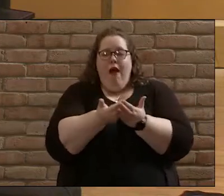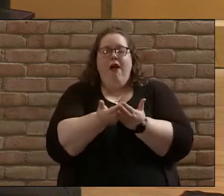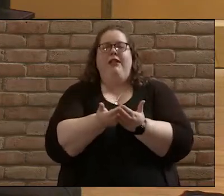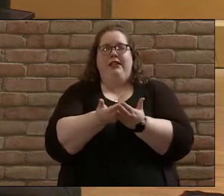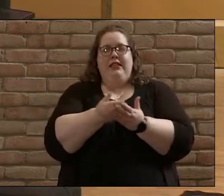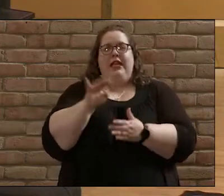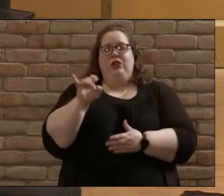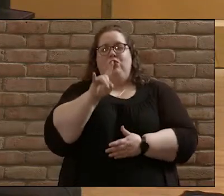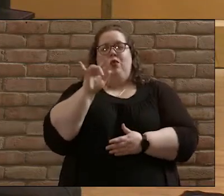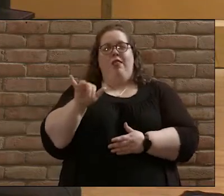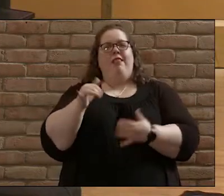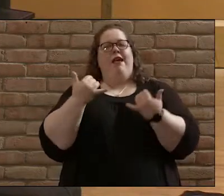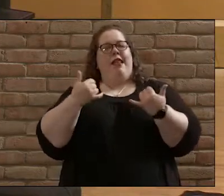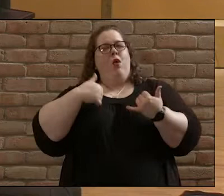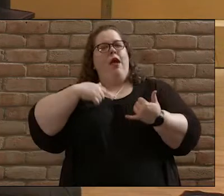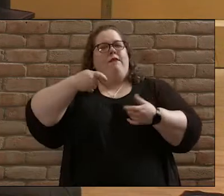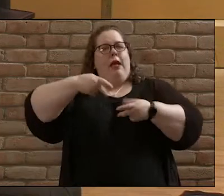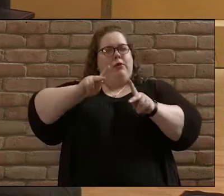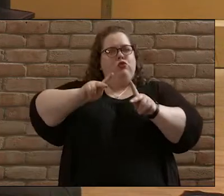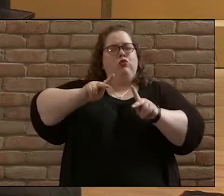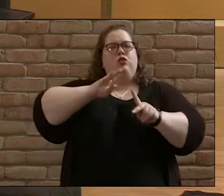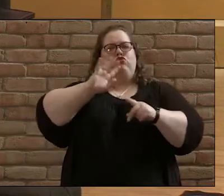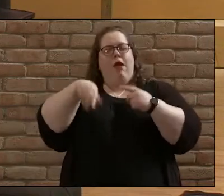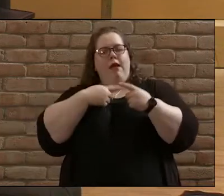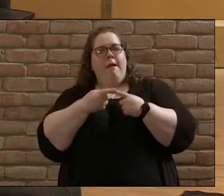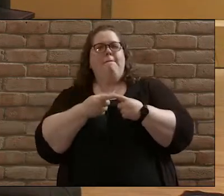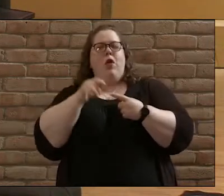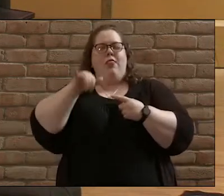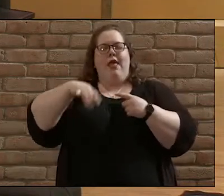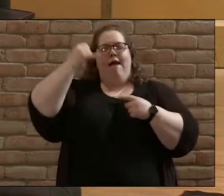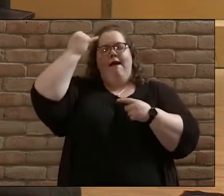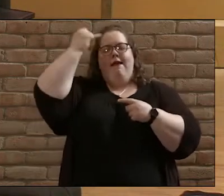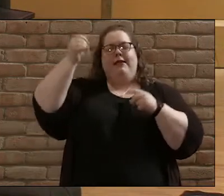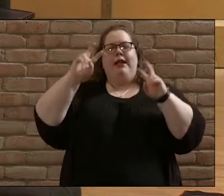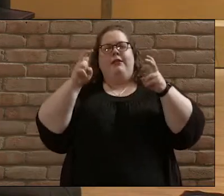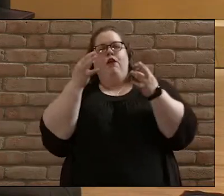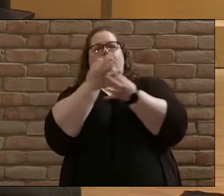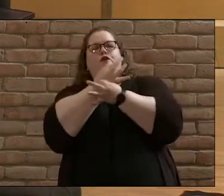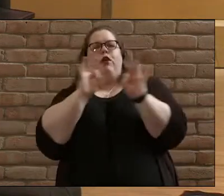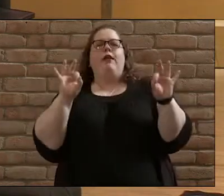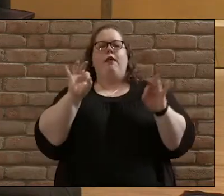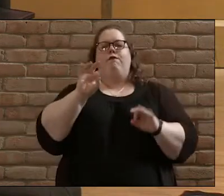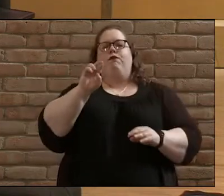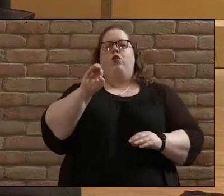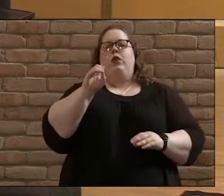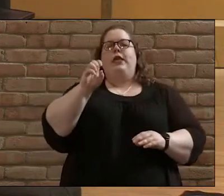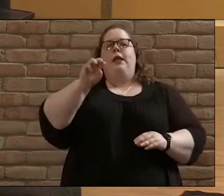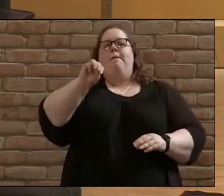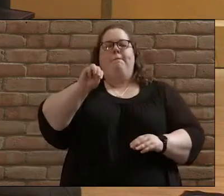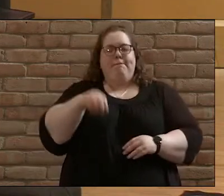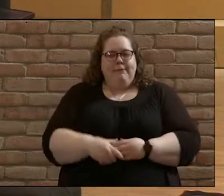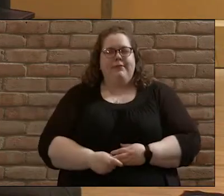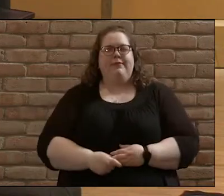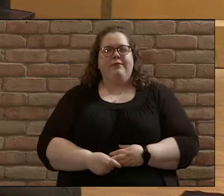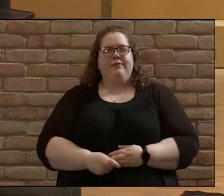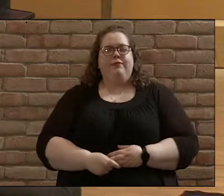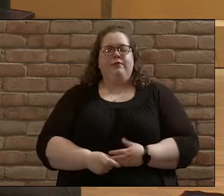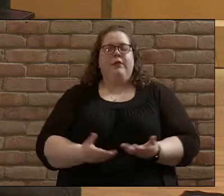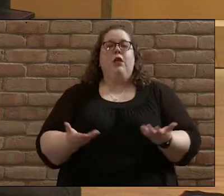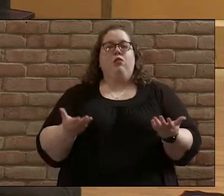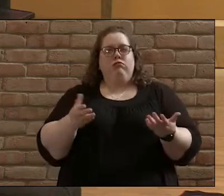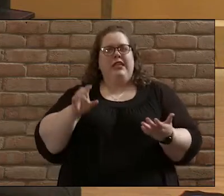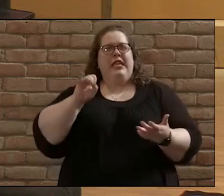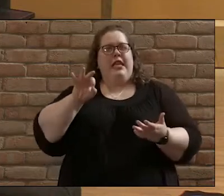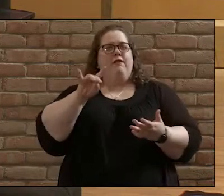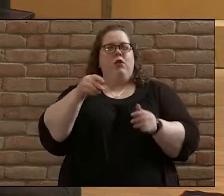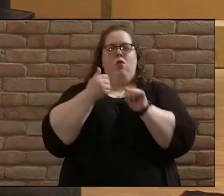talk quite a bit about the idea of freedom. Now, I say that because if you've been following along during this